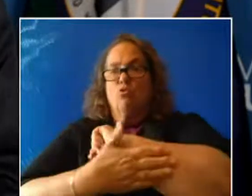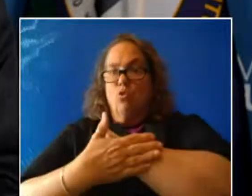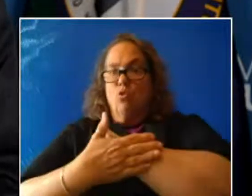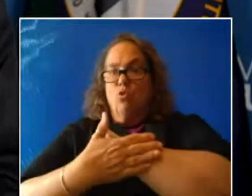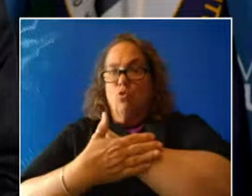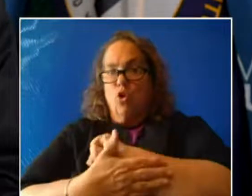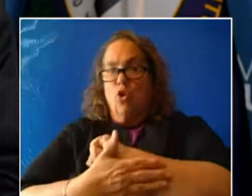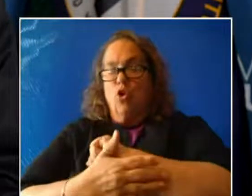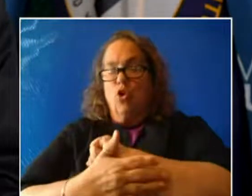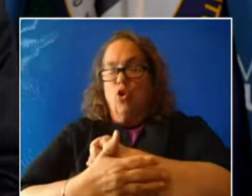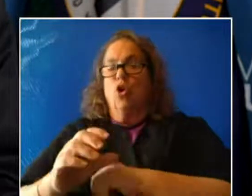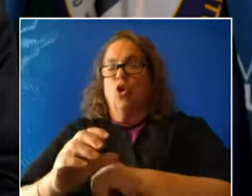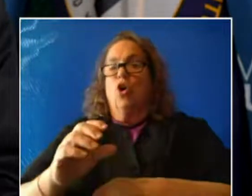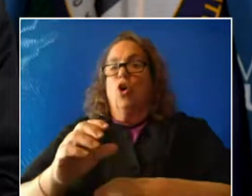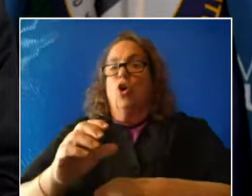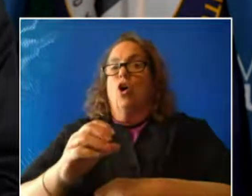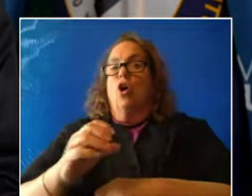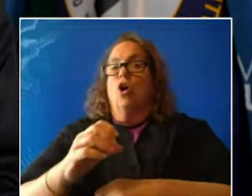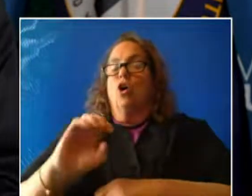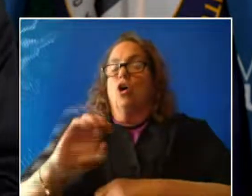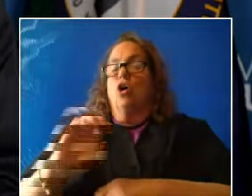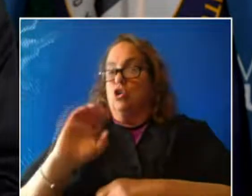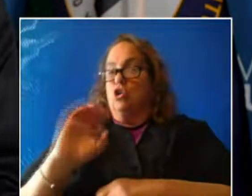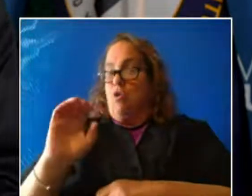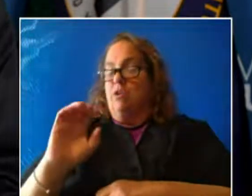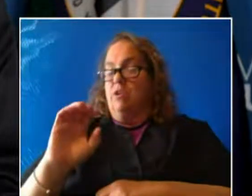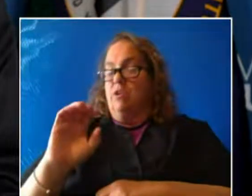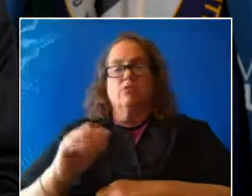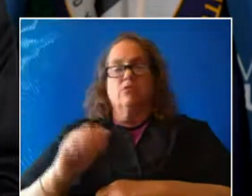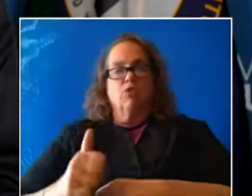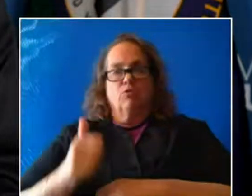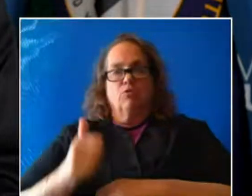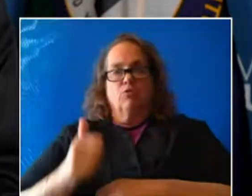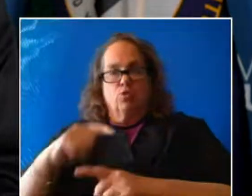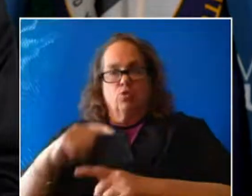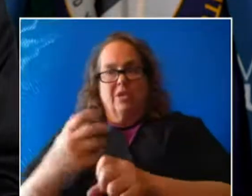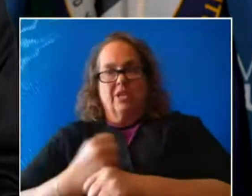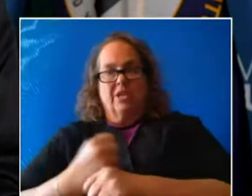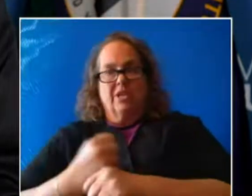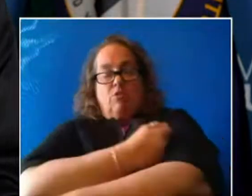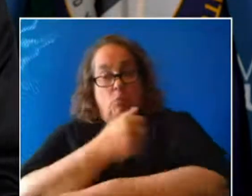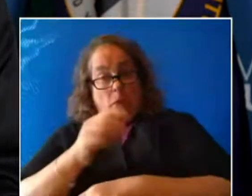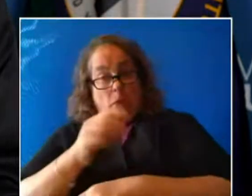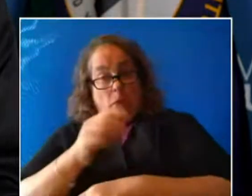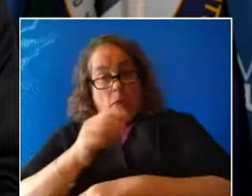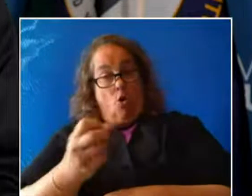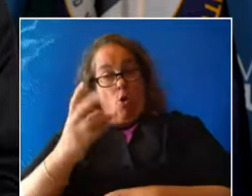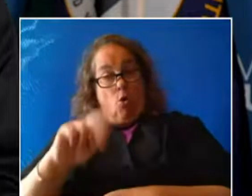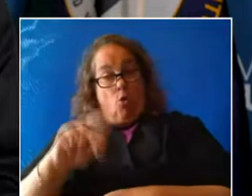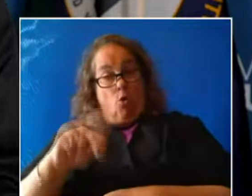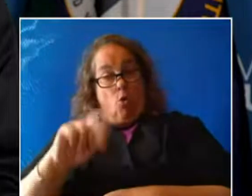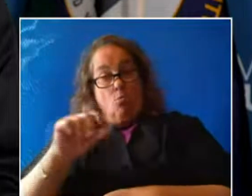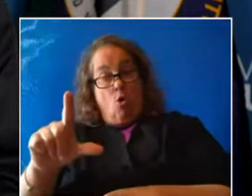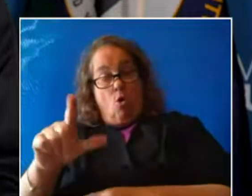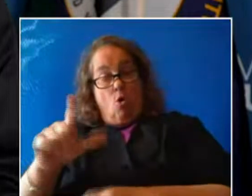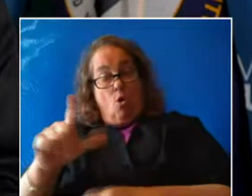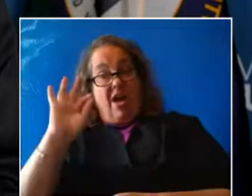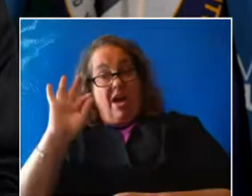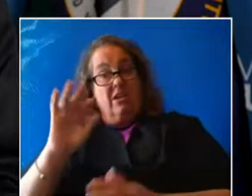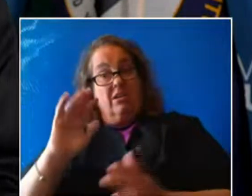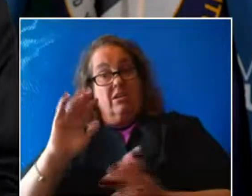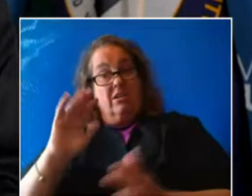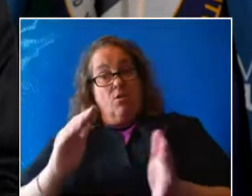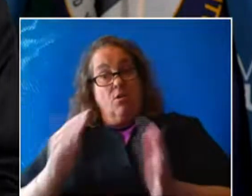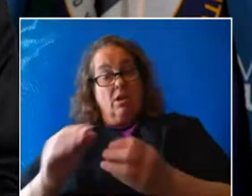Has your own polling found comparable figures to those in Tennessee, or can you talk about that a little